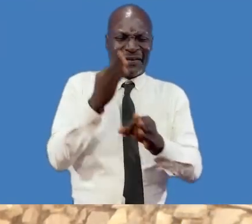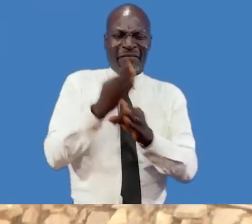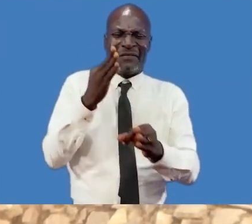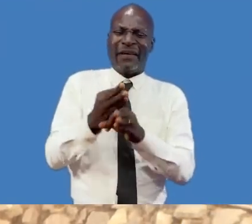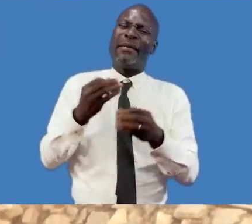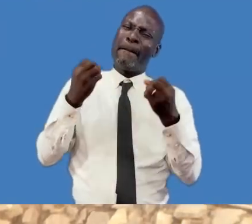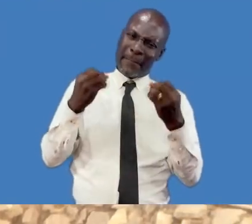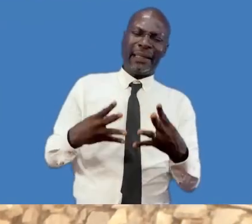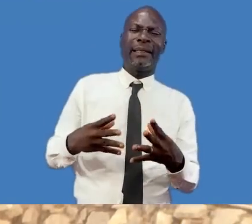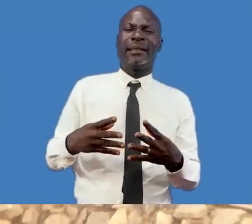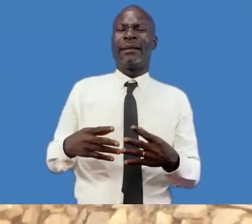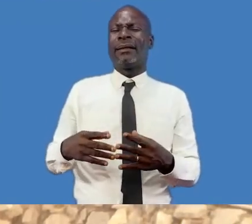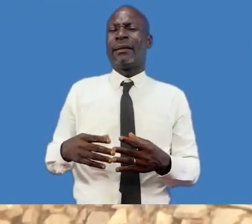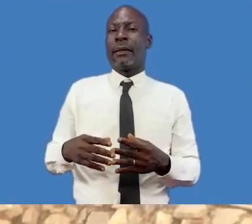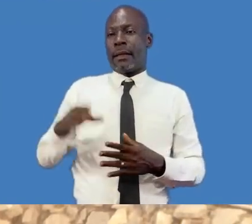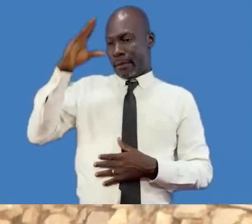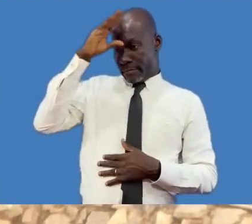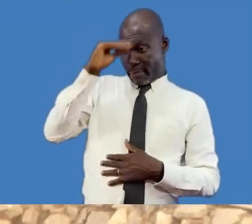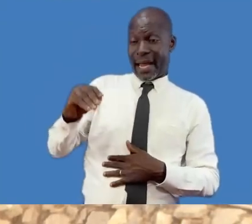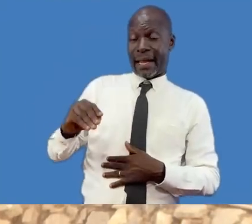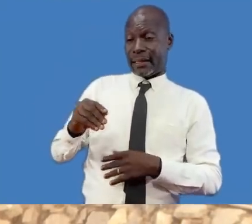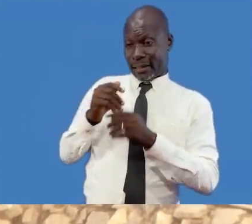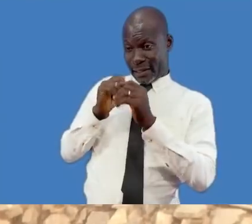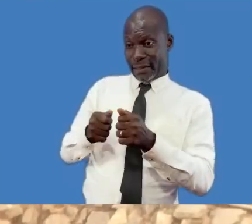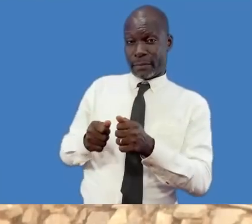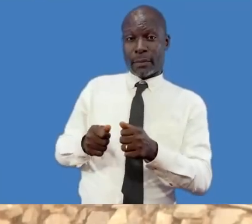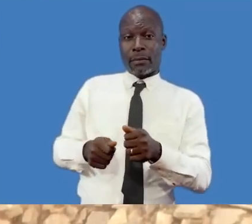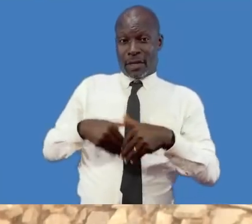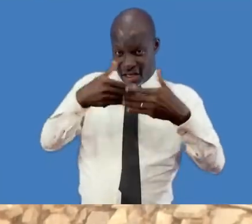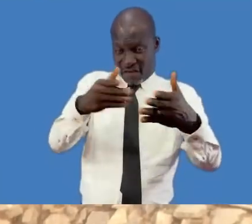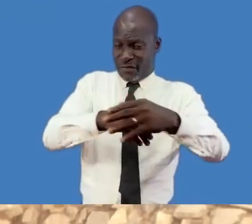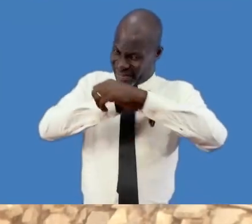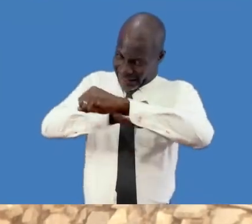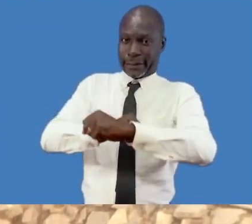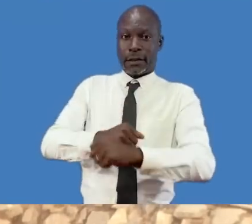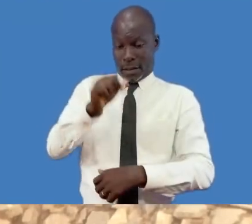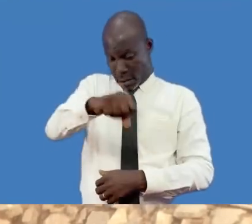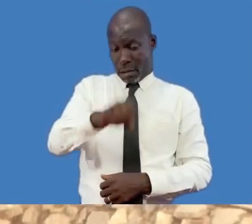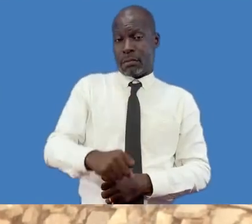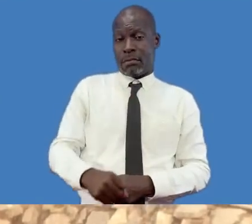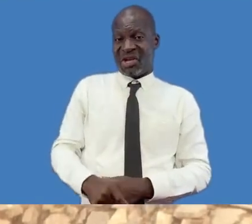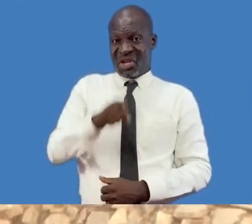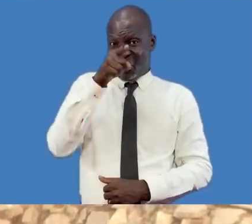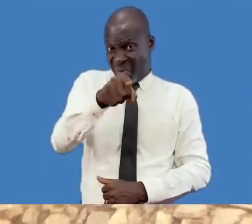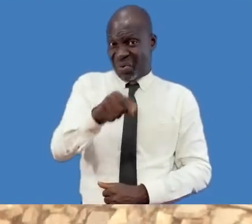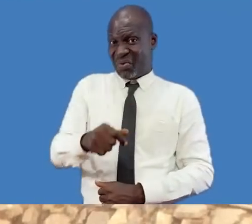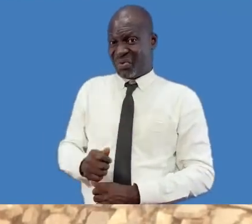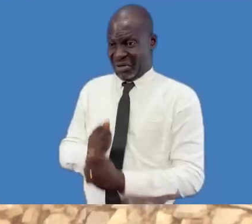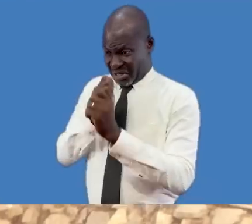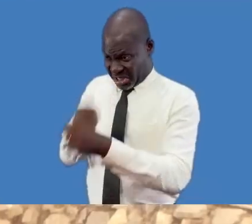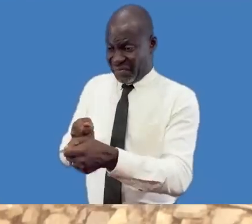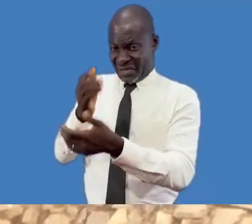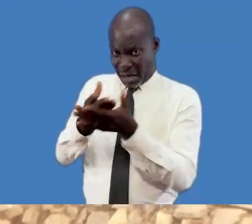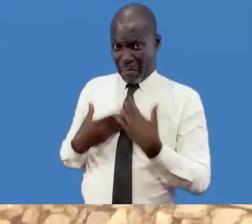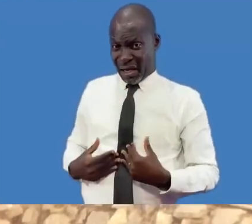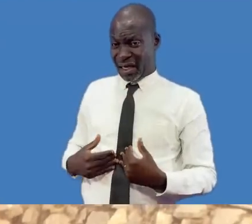nim sa onipa achade e ma no ahobanbo achade apart from say wo yi bibi e onyame fie